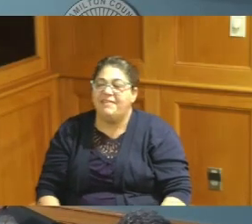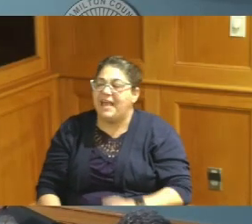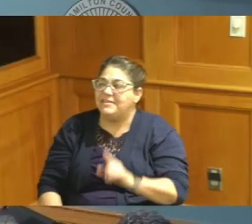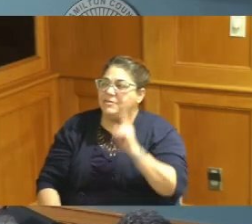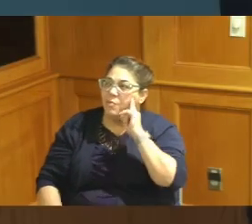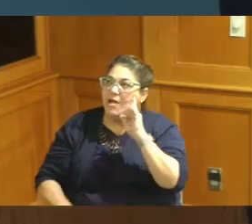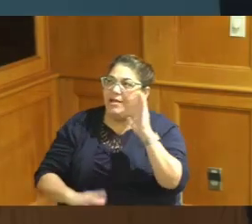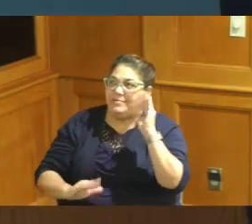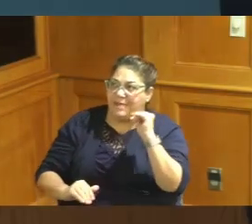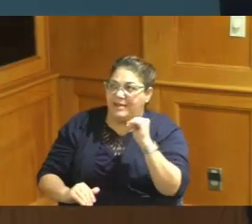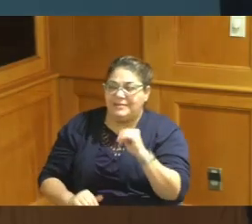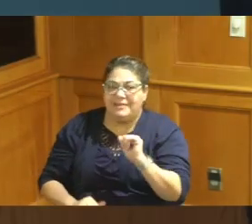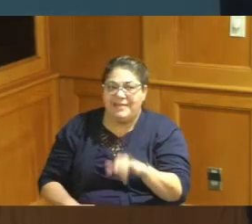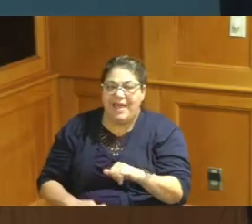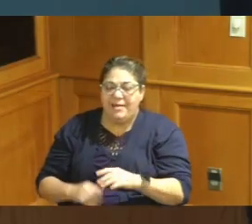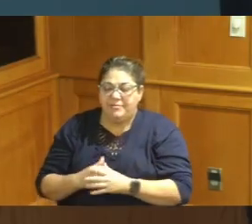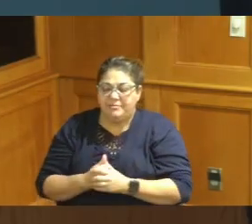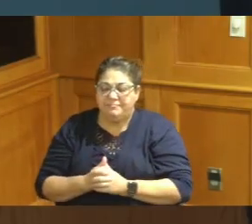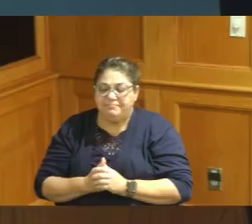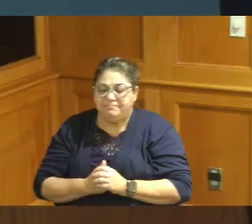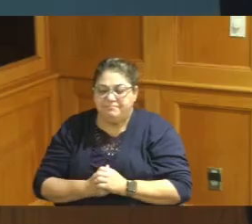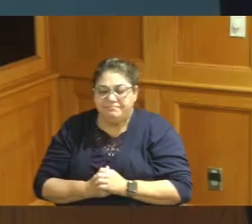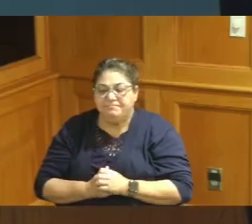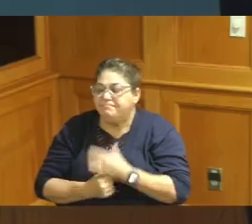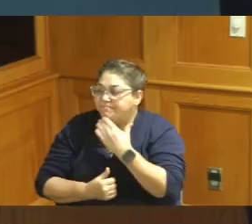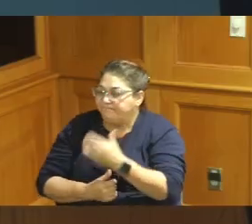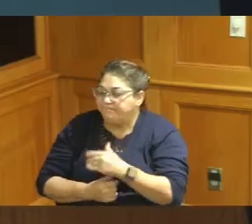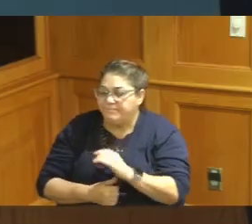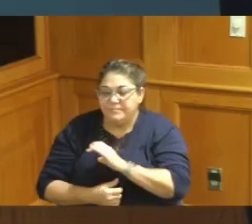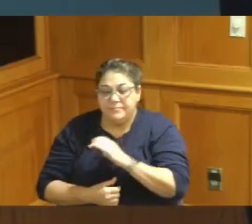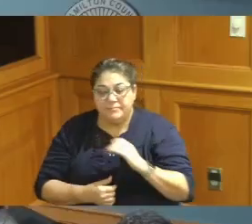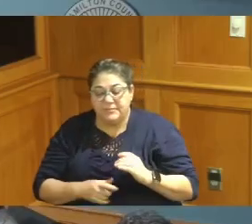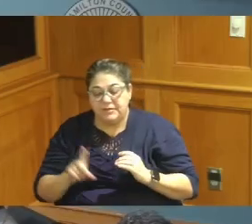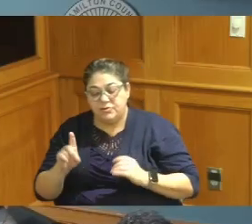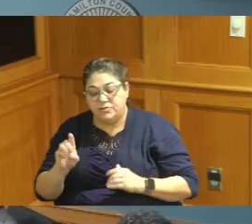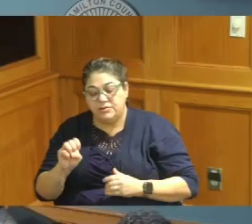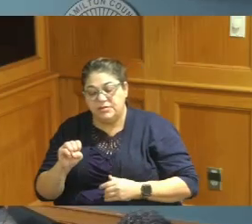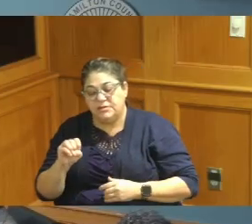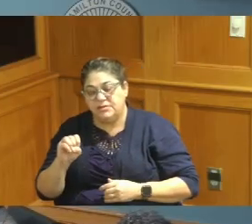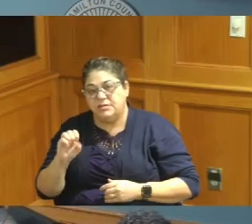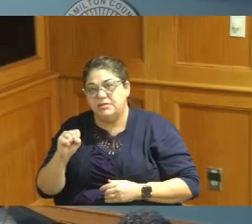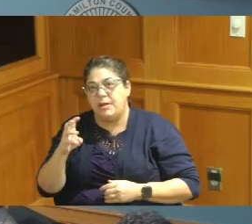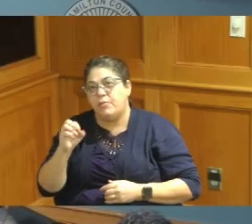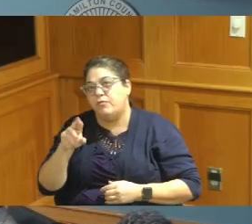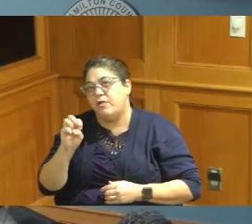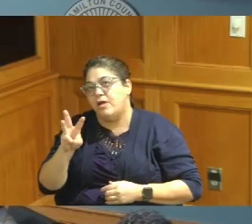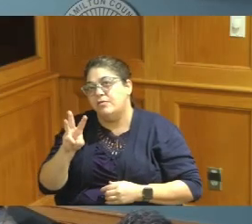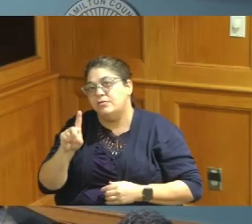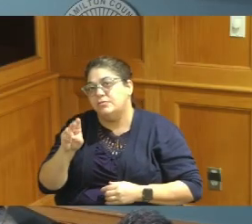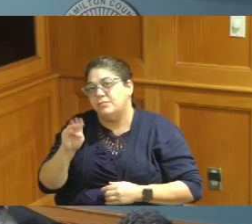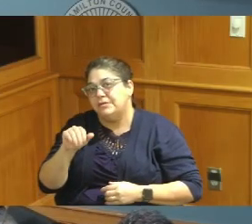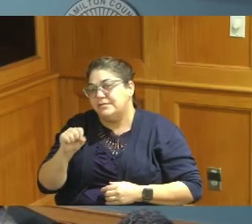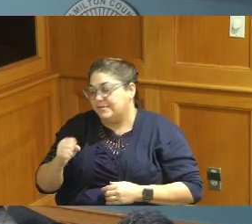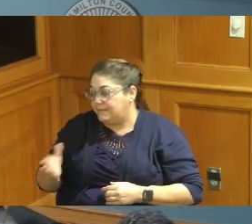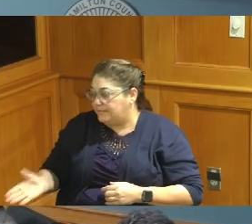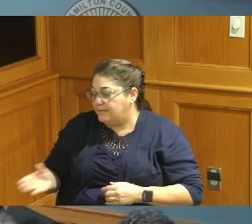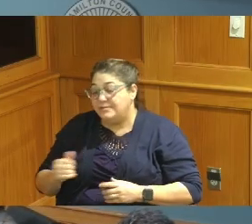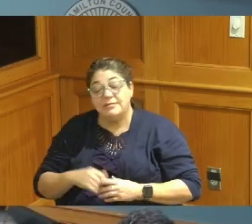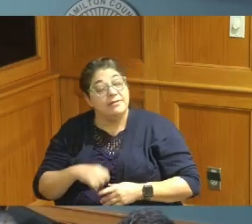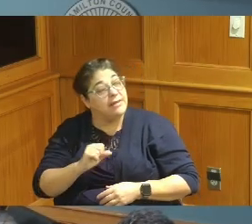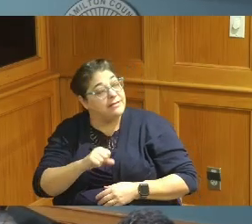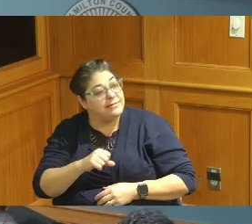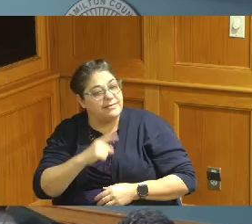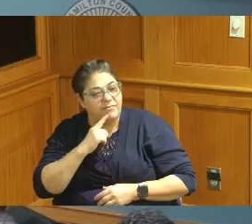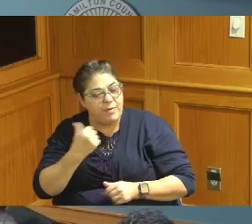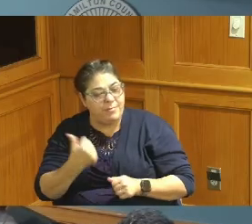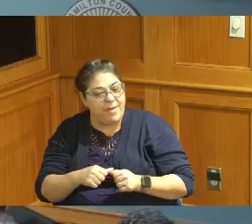of the response. I just want to put it in context. Yeah. All right, great. Thank you. Commissioner Summer-Dumas. Thank you so much. I can remember, as was said earlier,